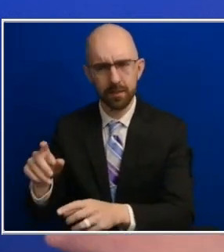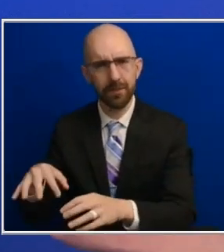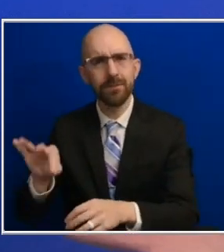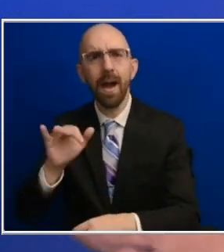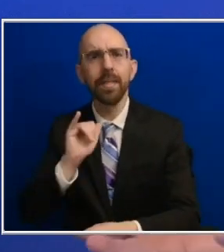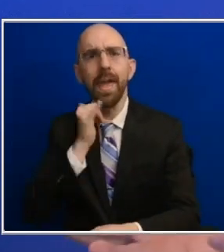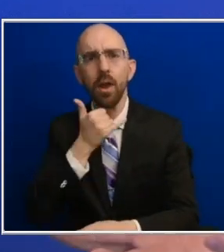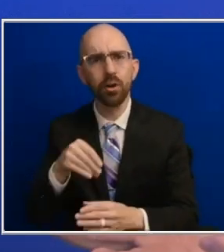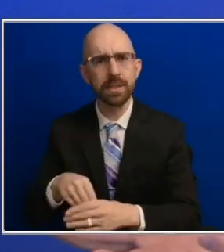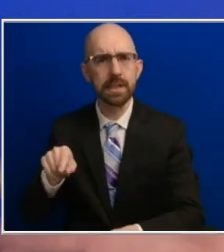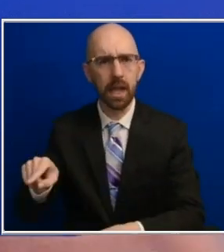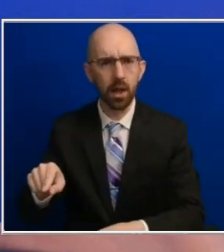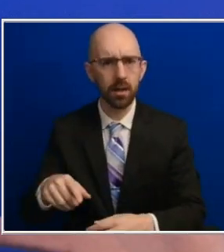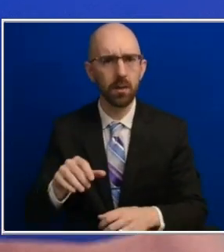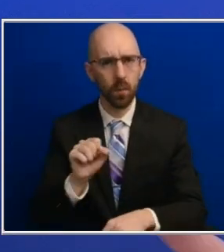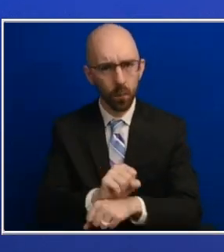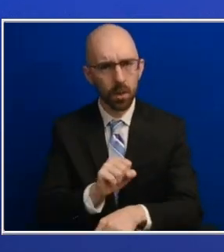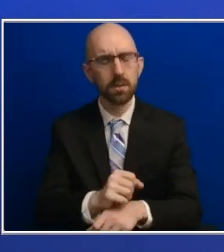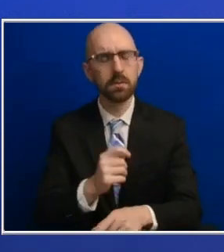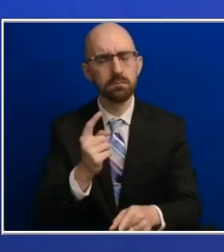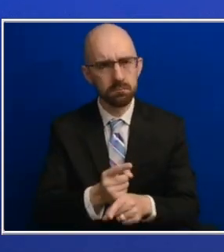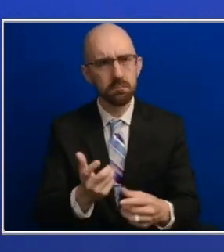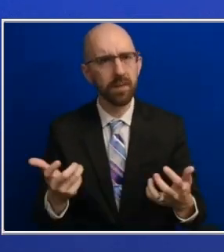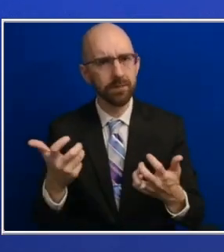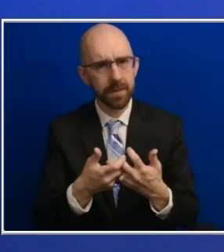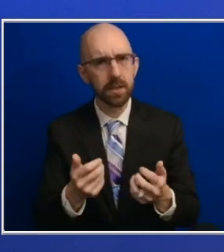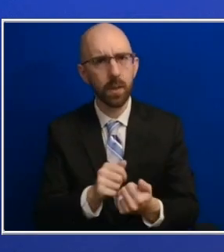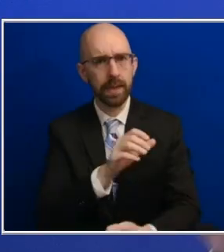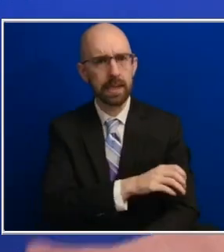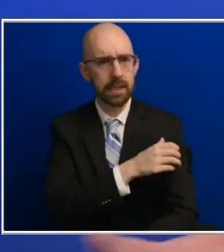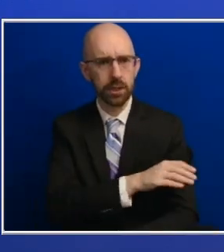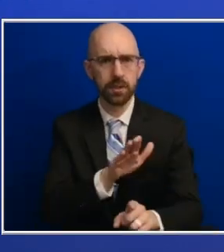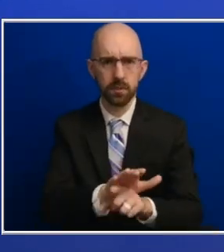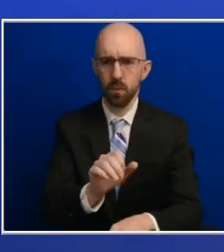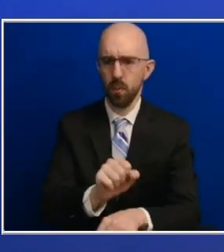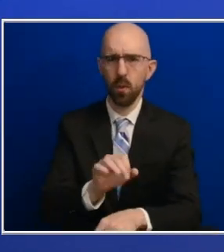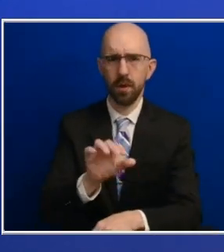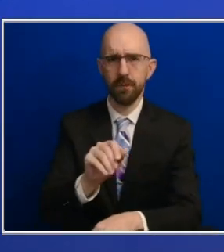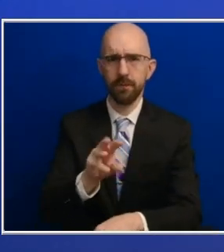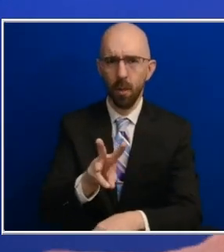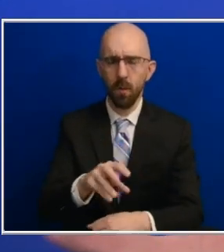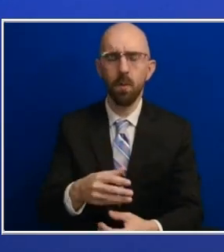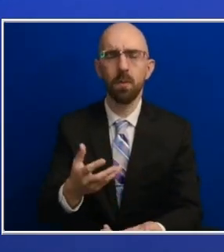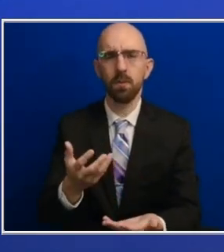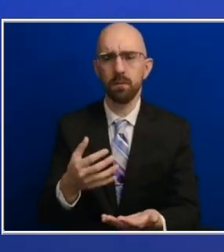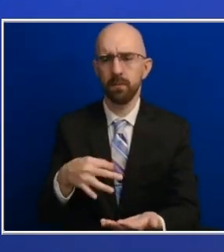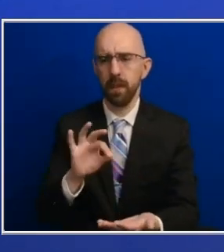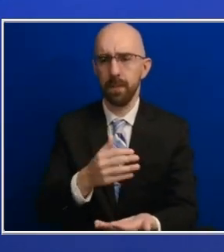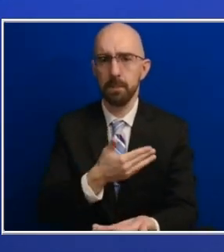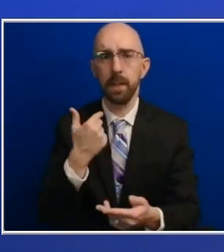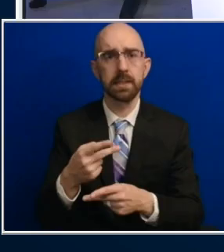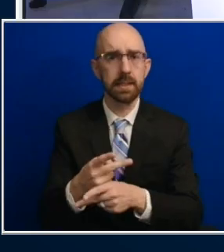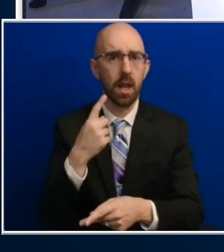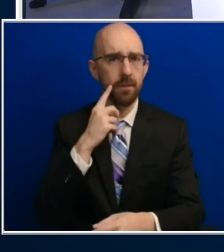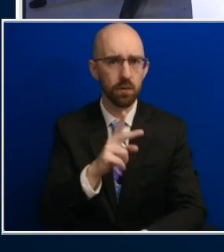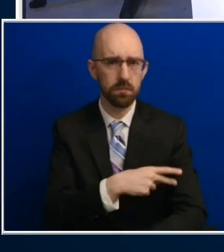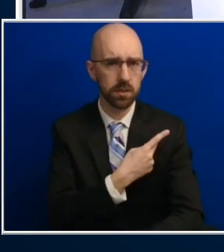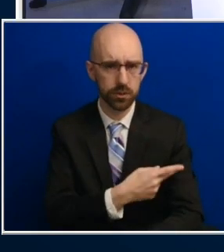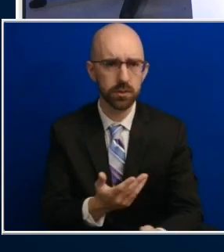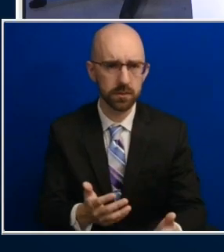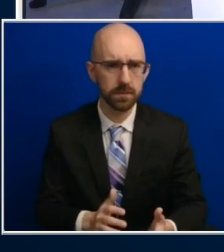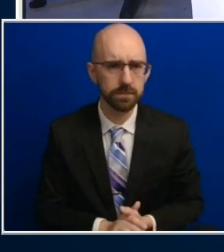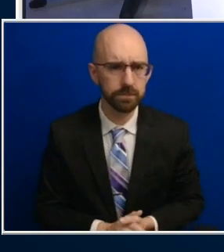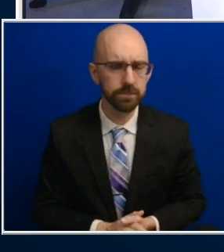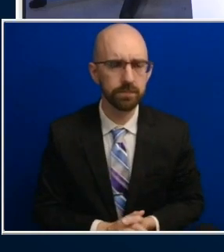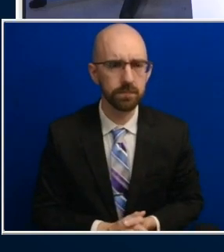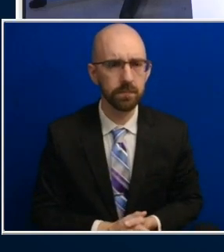it works the way that fits into a clinician's workflow and that is really providing the best care for our patients. And